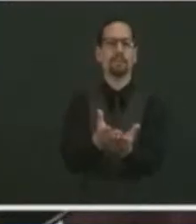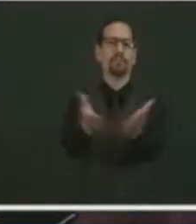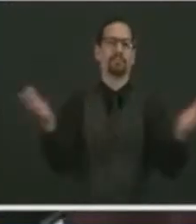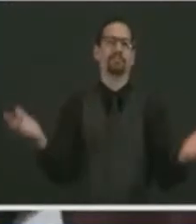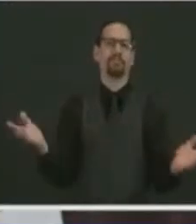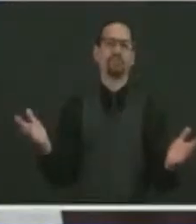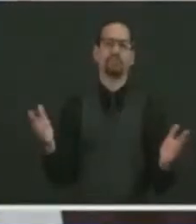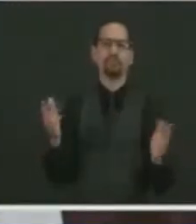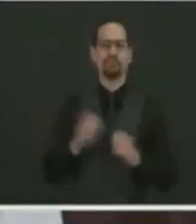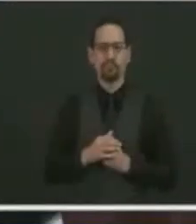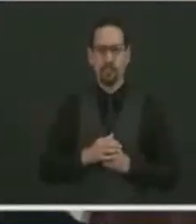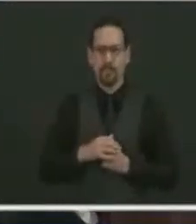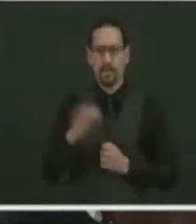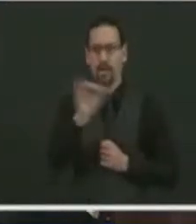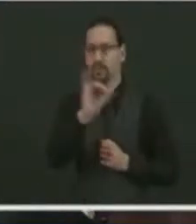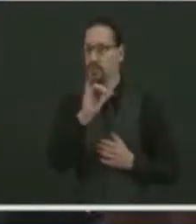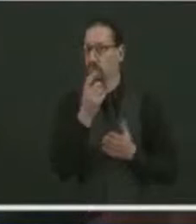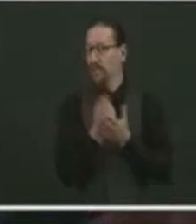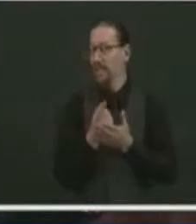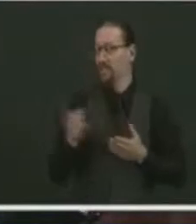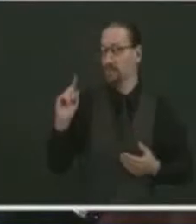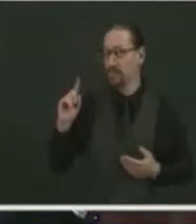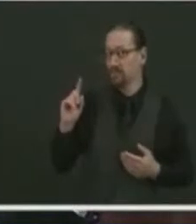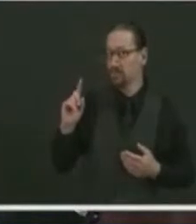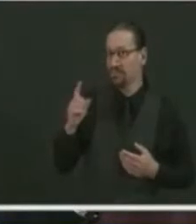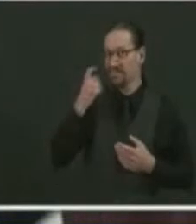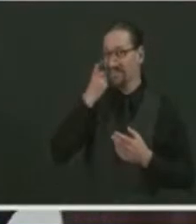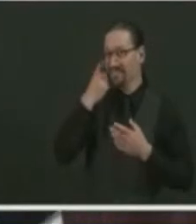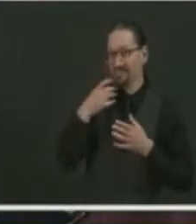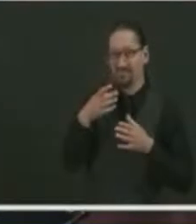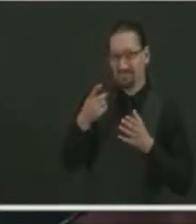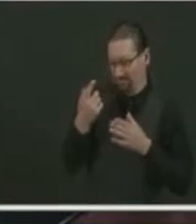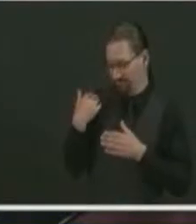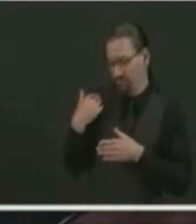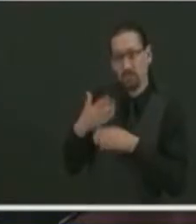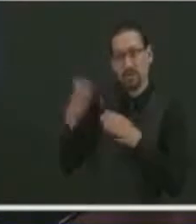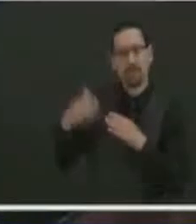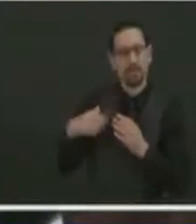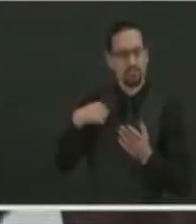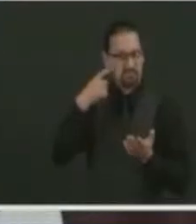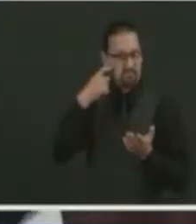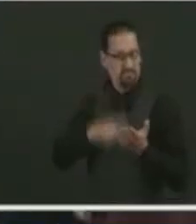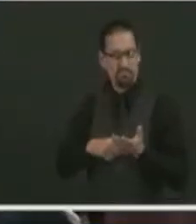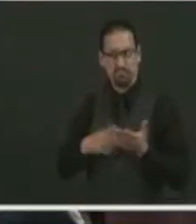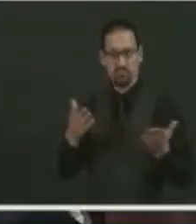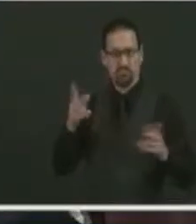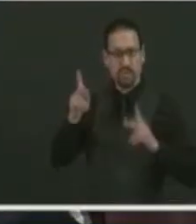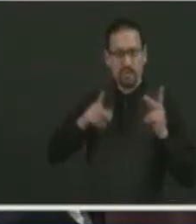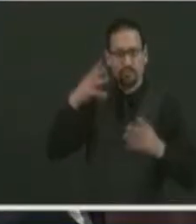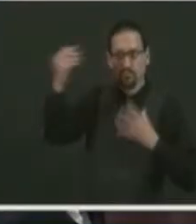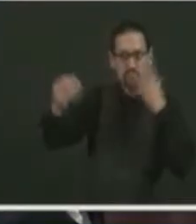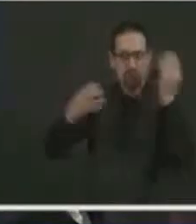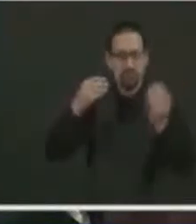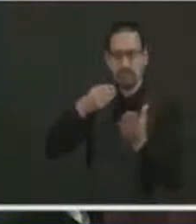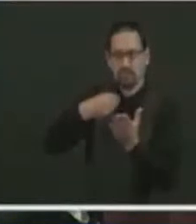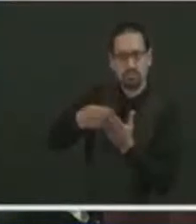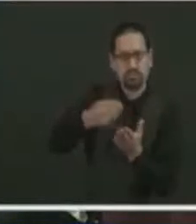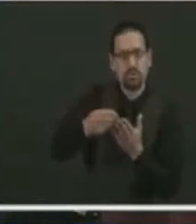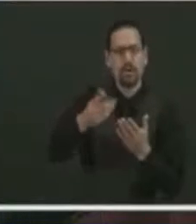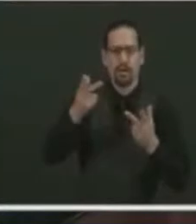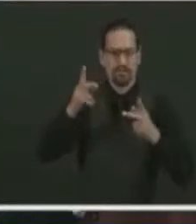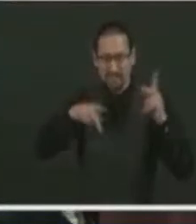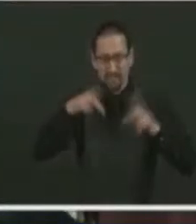Last weekend, 98% of people we saw shopping had their mask on. We didn't have to break up large